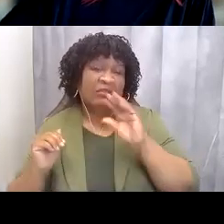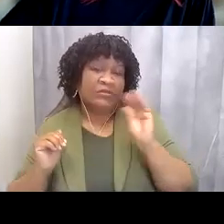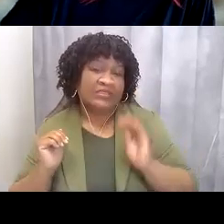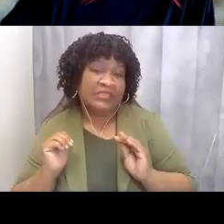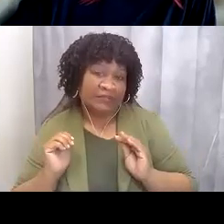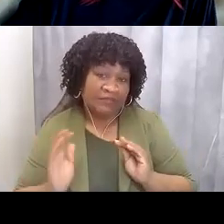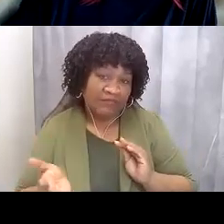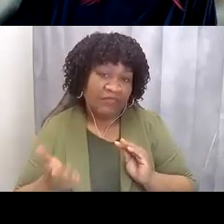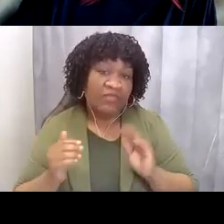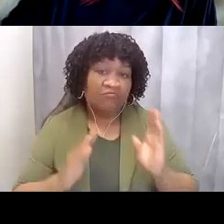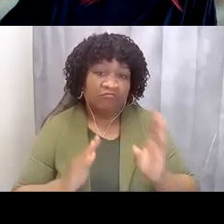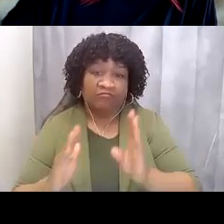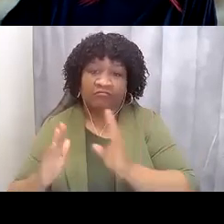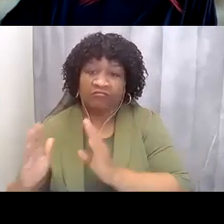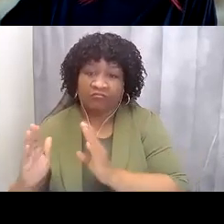So